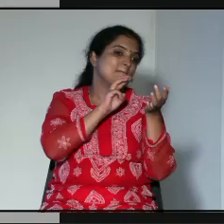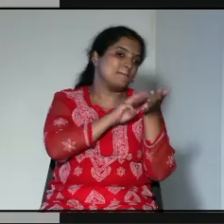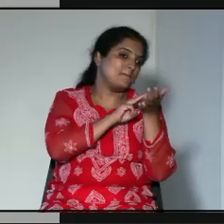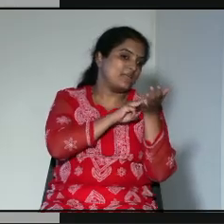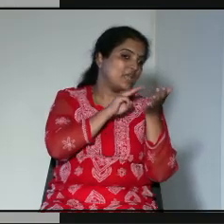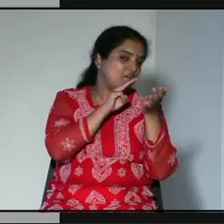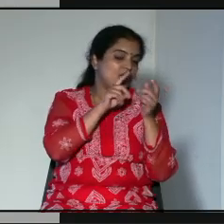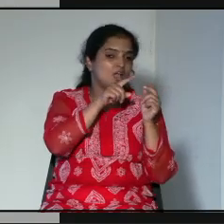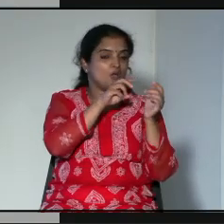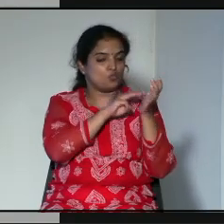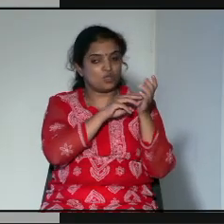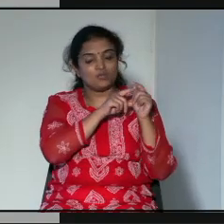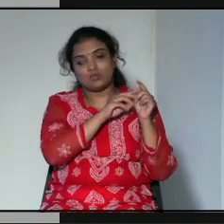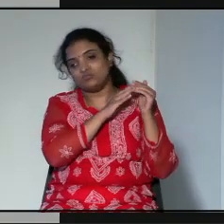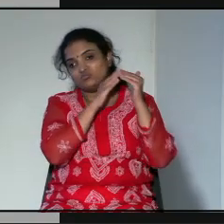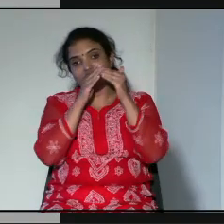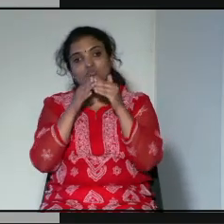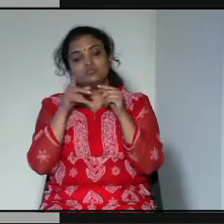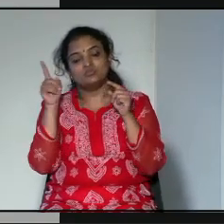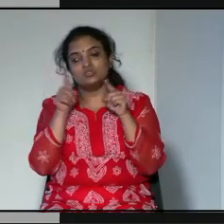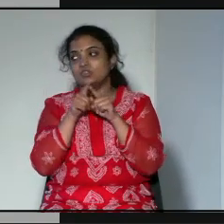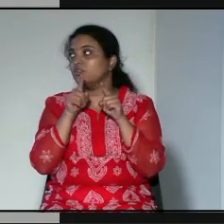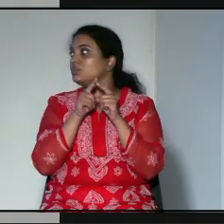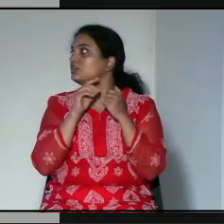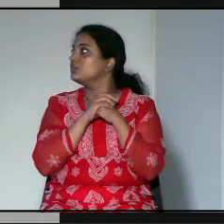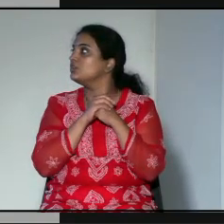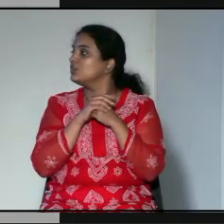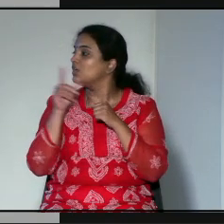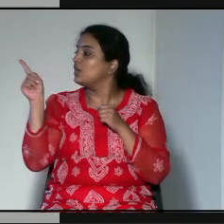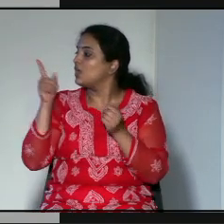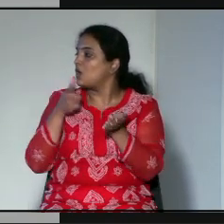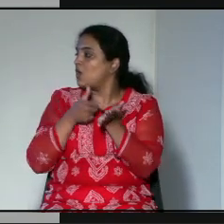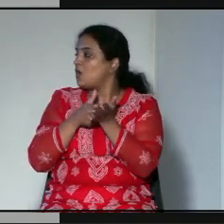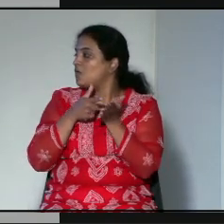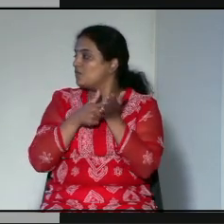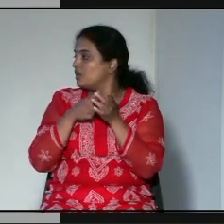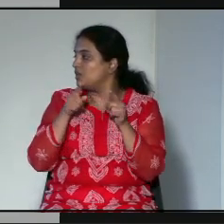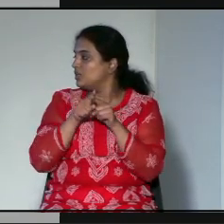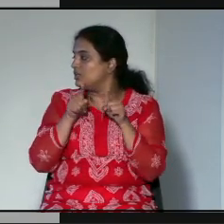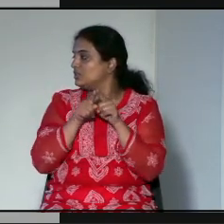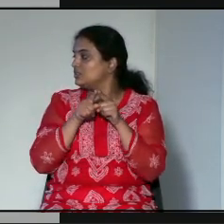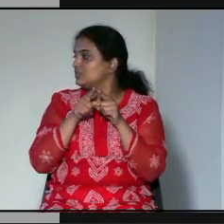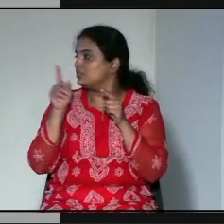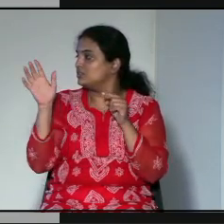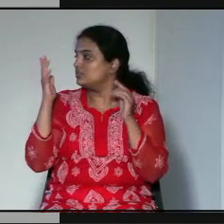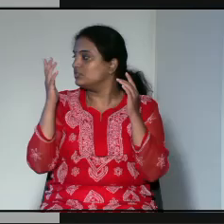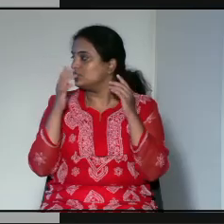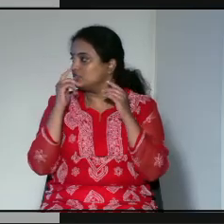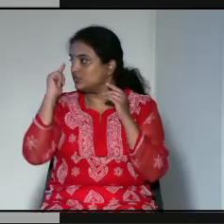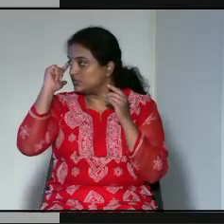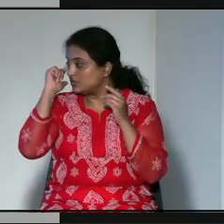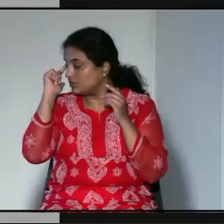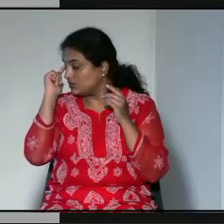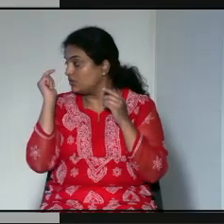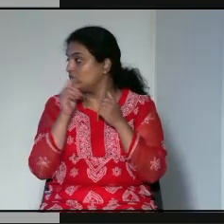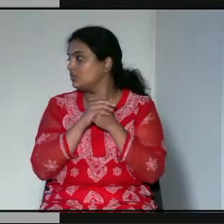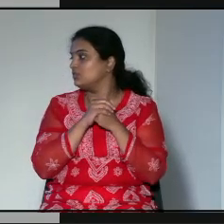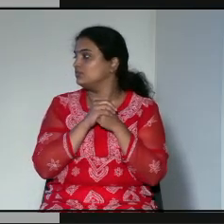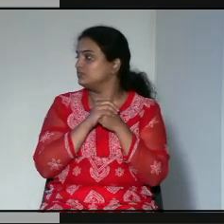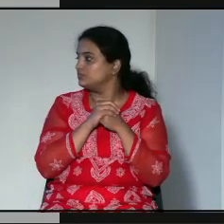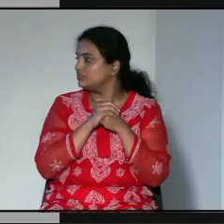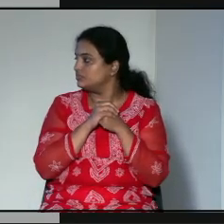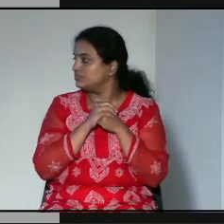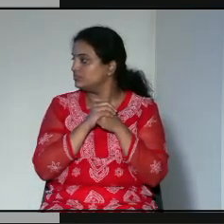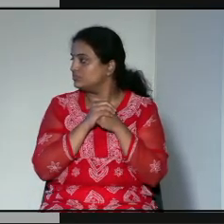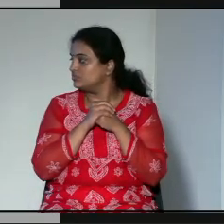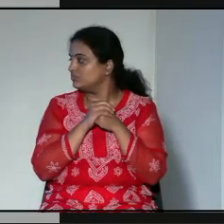would have made a journey to Elachigram, a village on the southeastern rural outskirts of Kolkata near Narendrapur